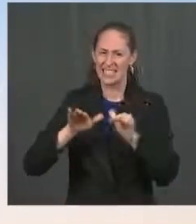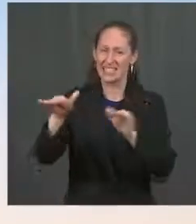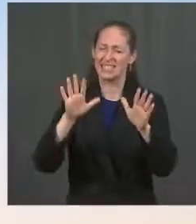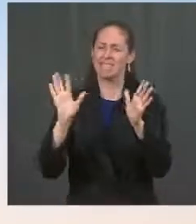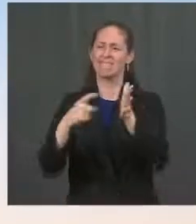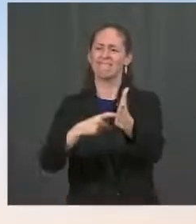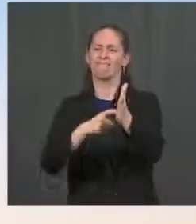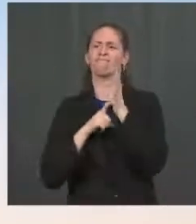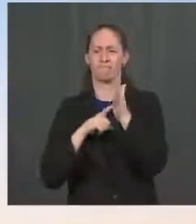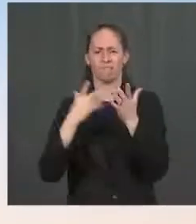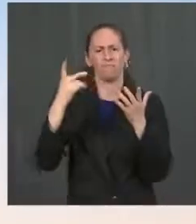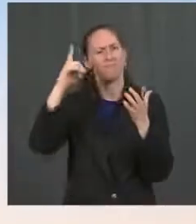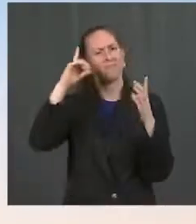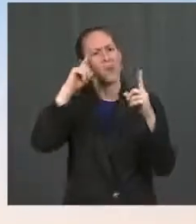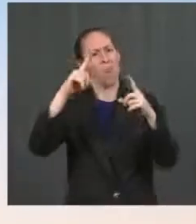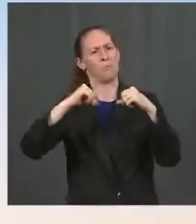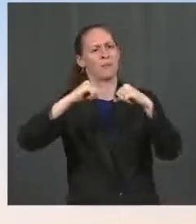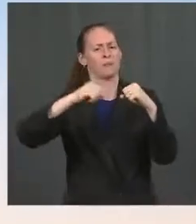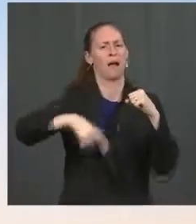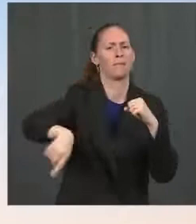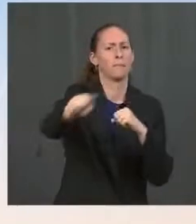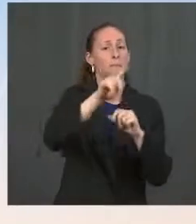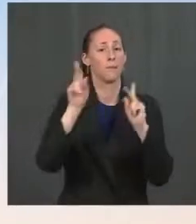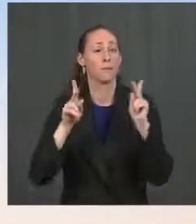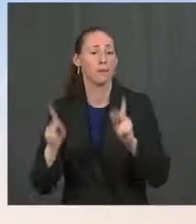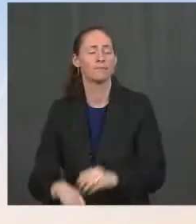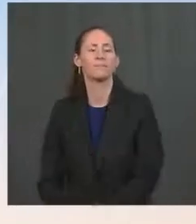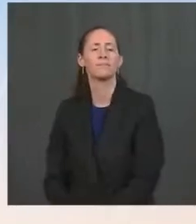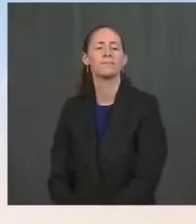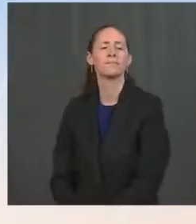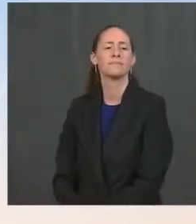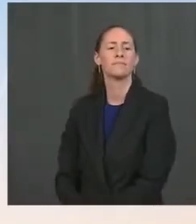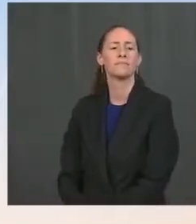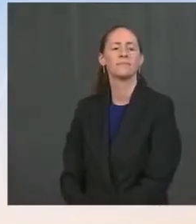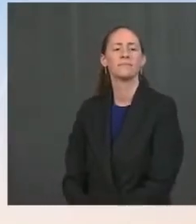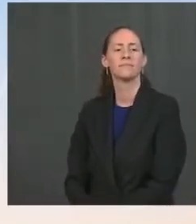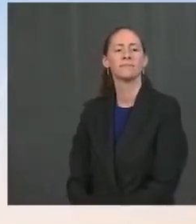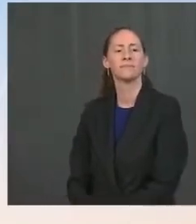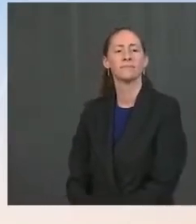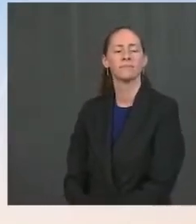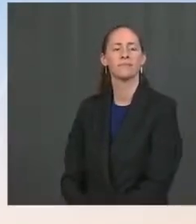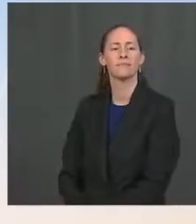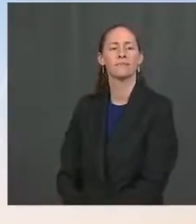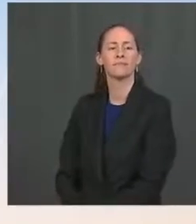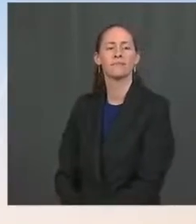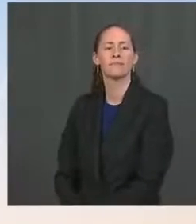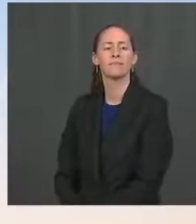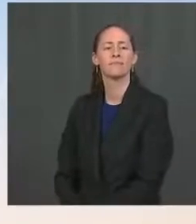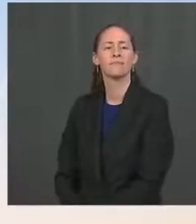ahead. Do you have a better sense, Jen, of that workforce that includes about